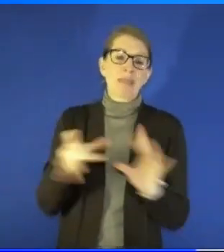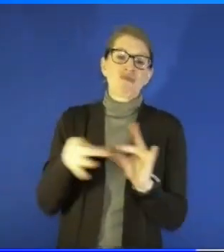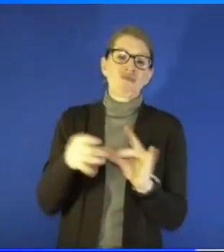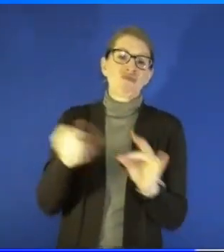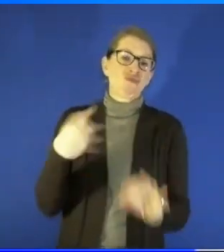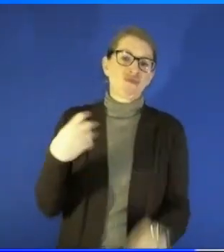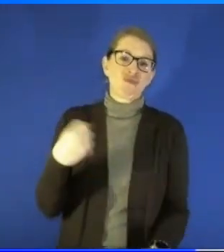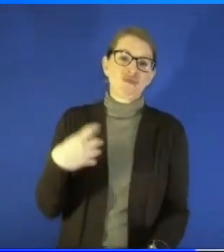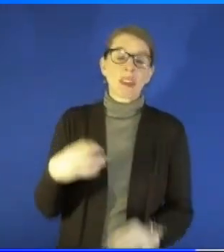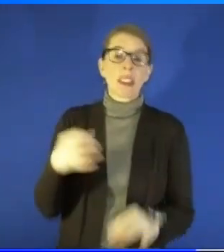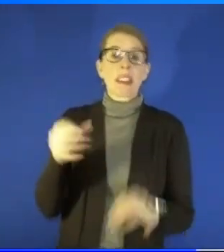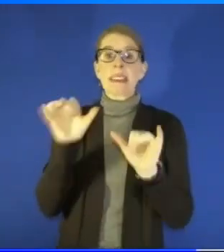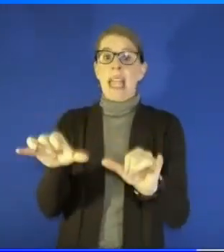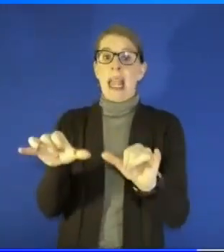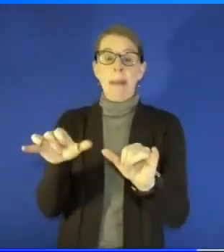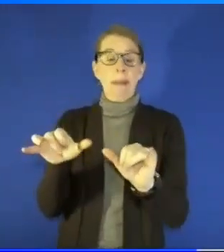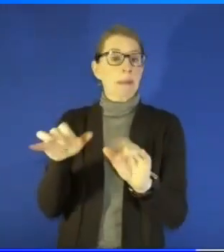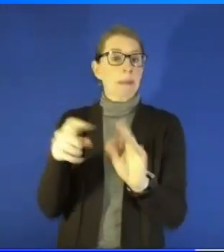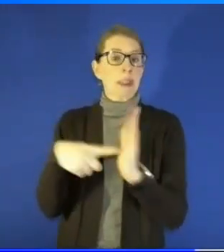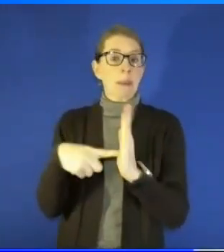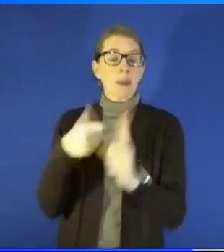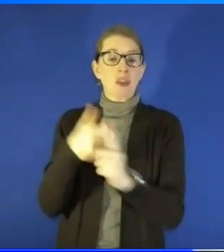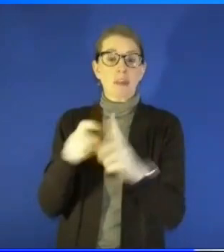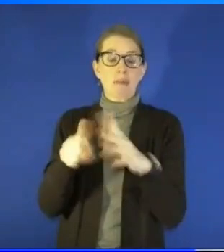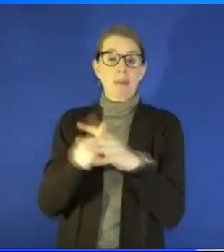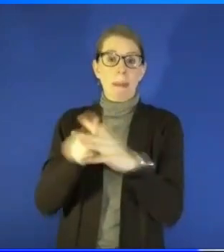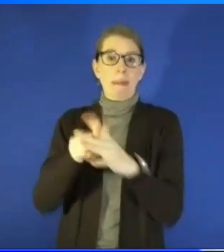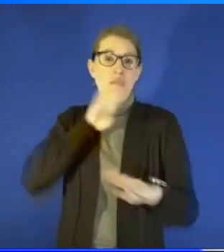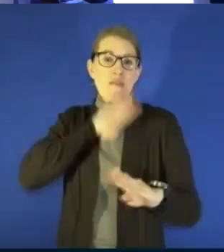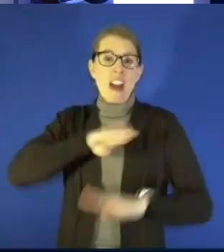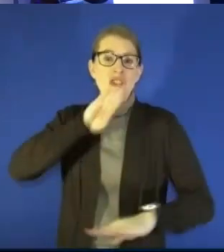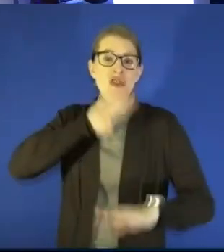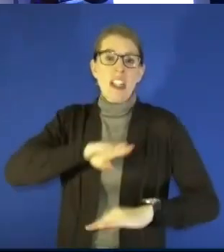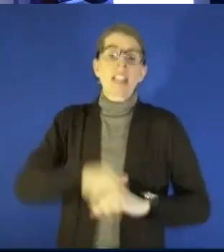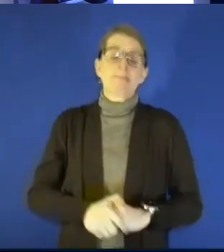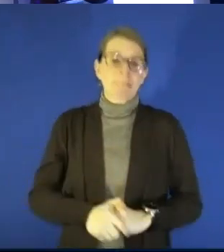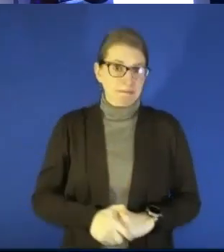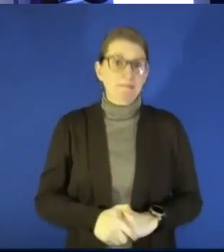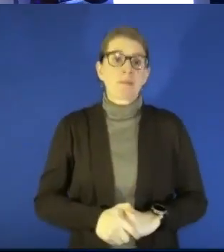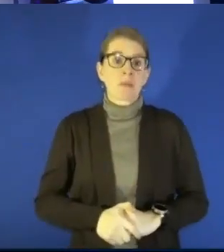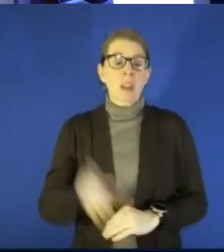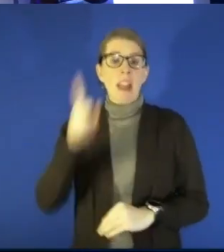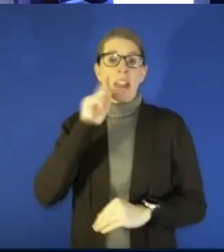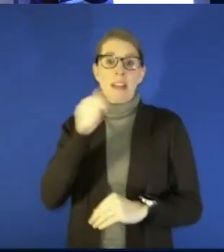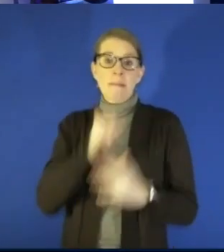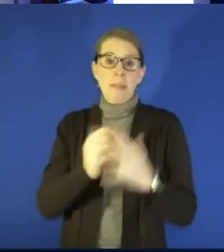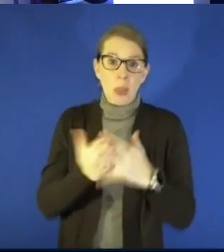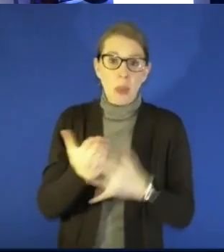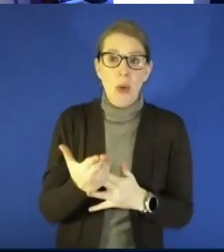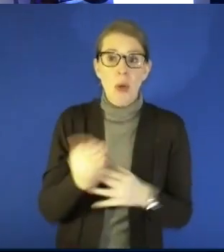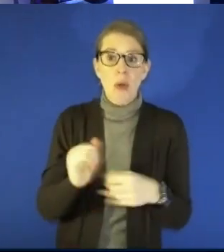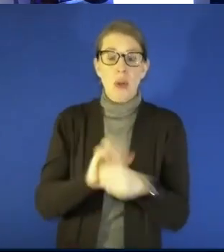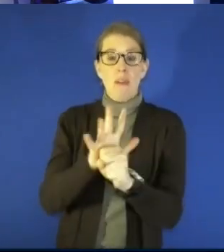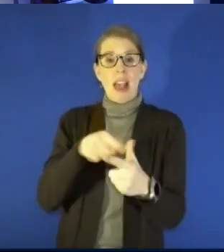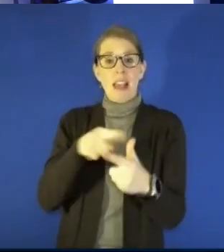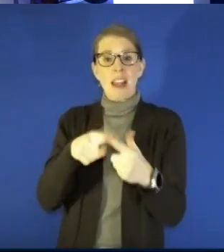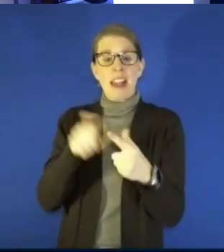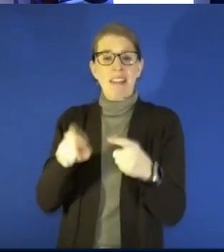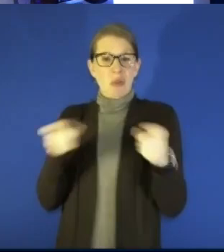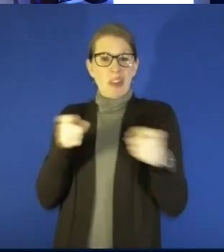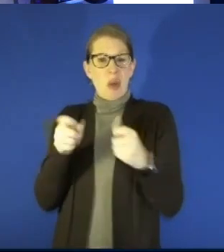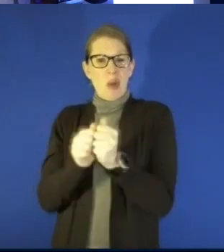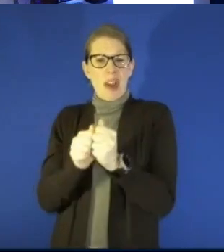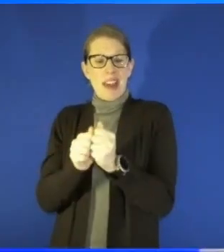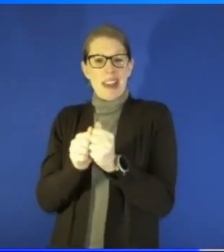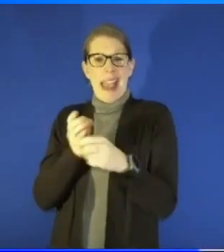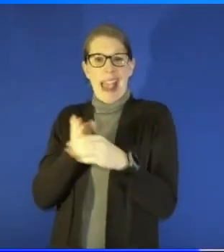that you describe, and how frustrating that is. You think you get through this COVID and then you have to deal with all those aftermath